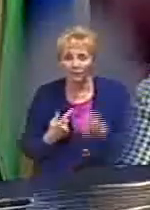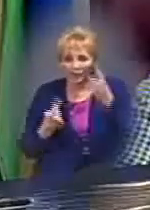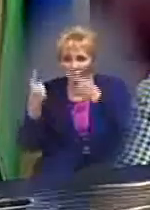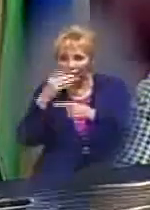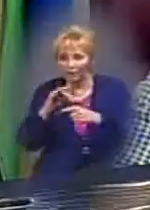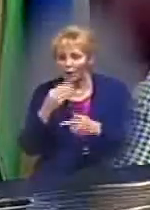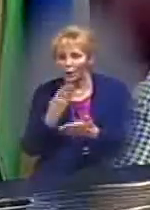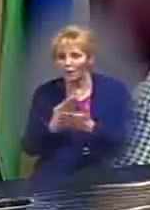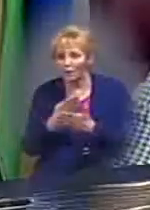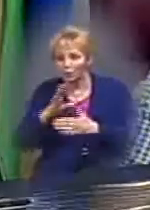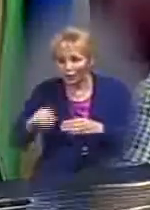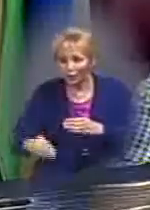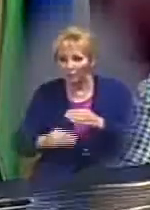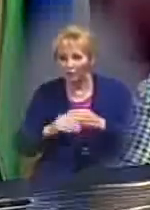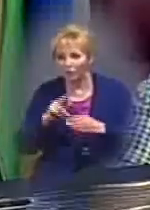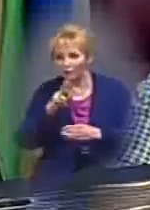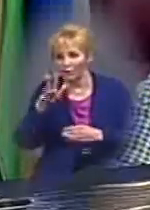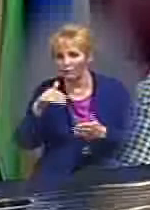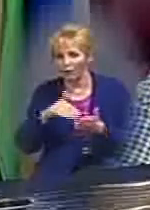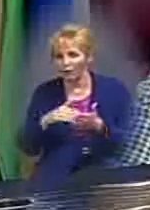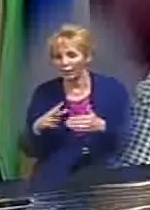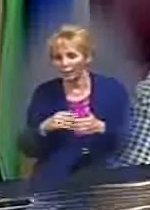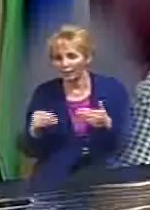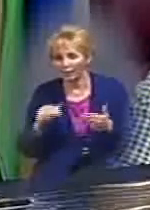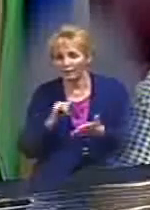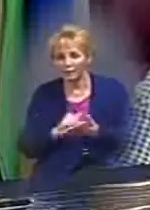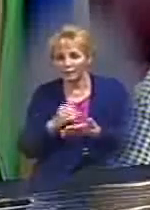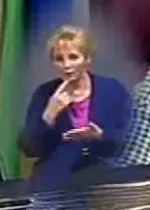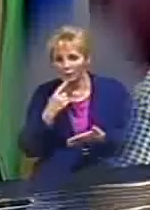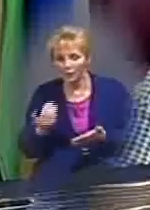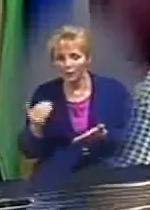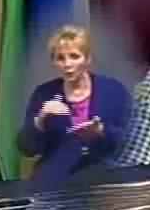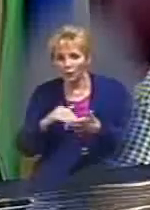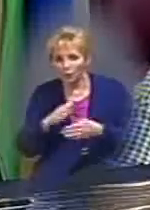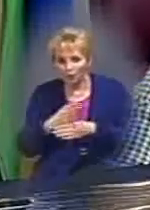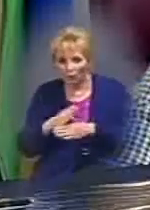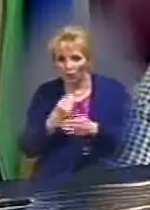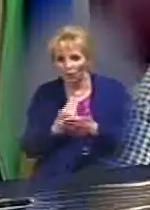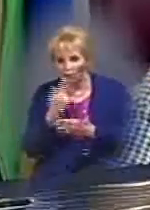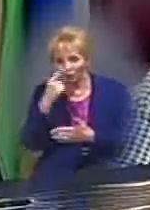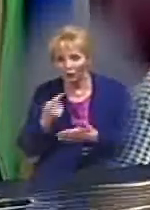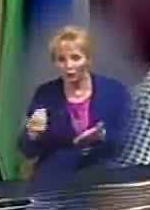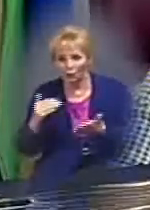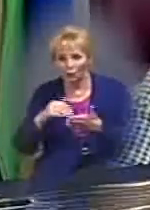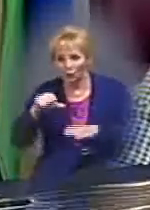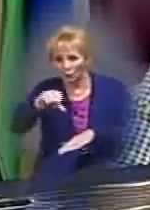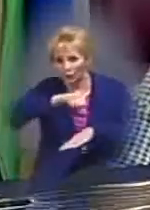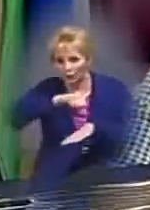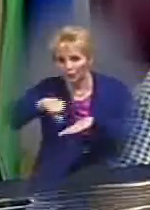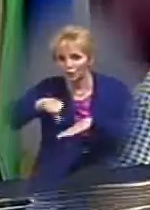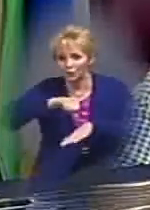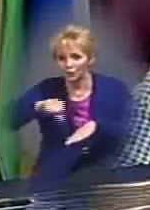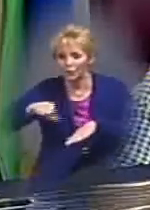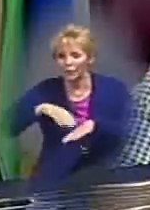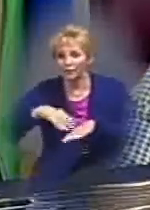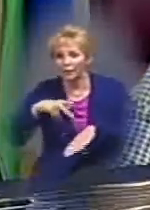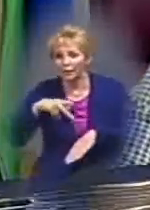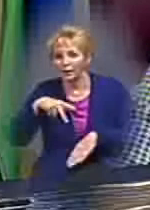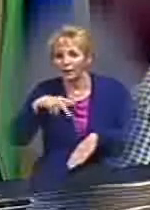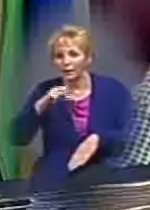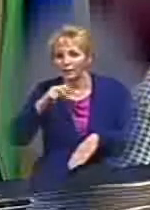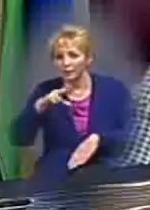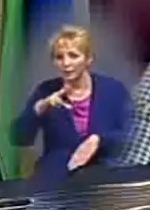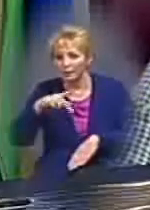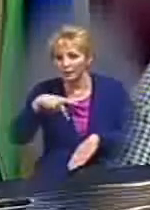of a budget amendment, $35,000, and that is reappropriating funds for resurfacing projects at the public safety